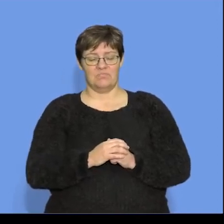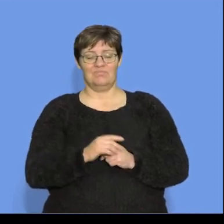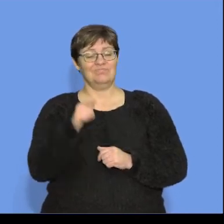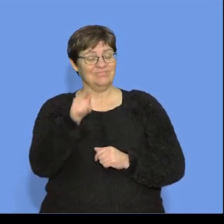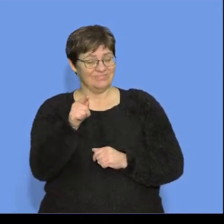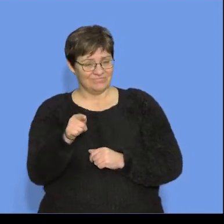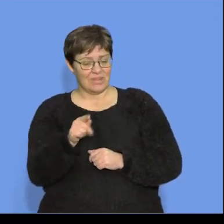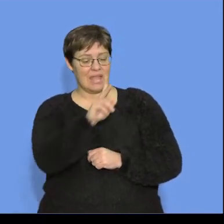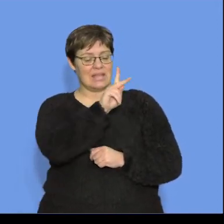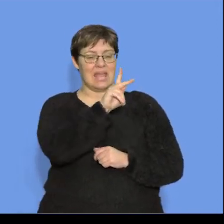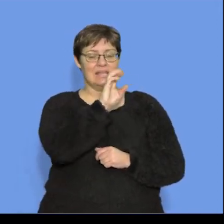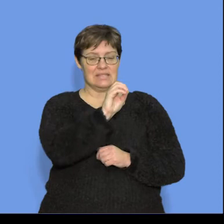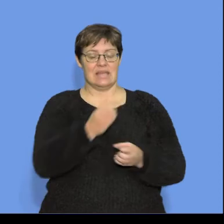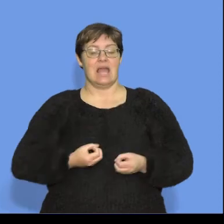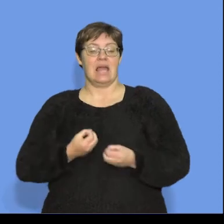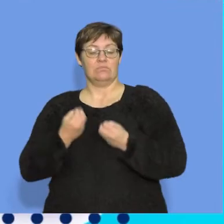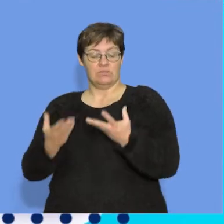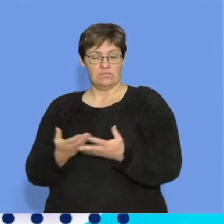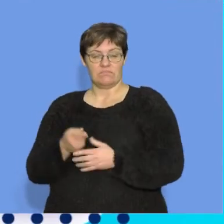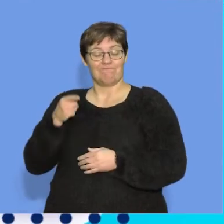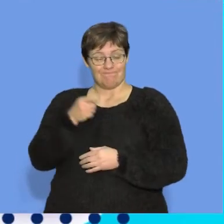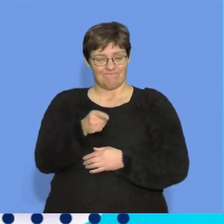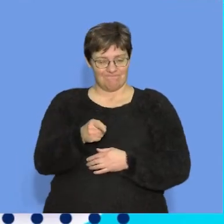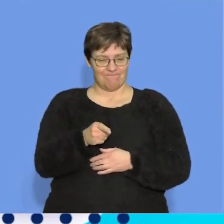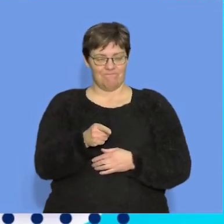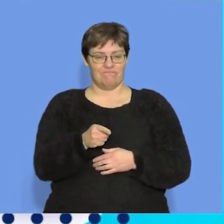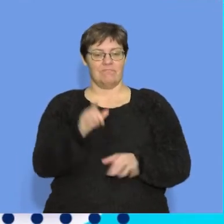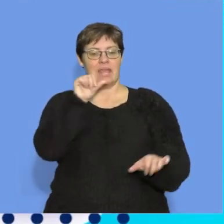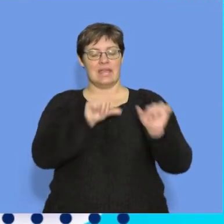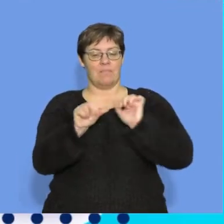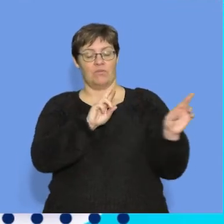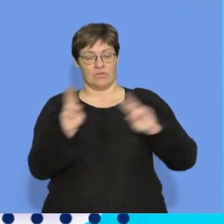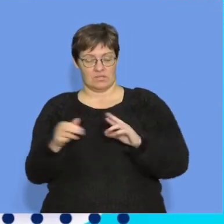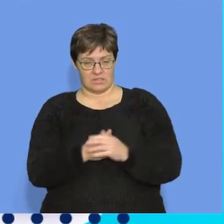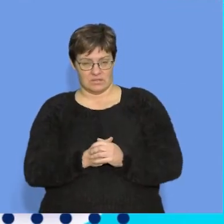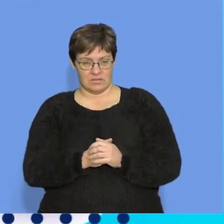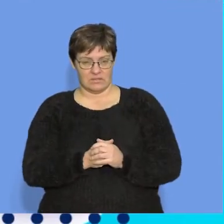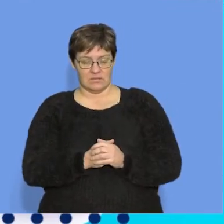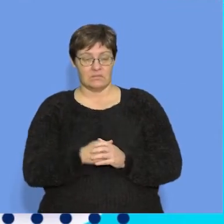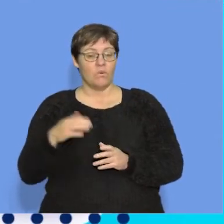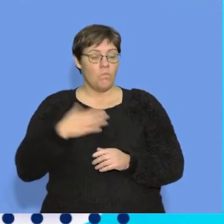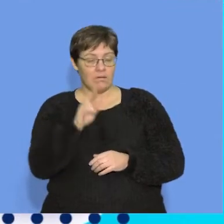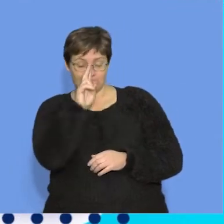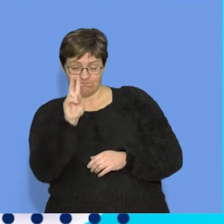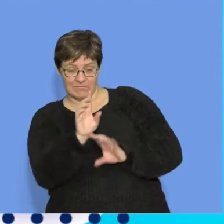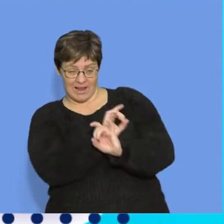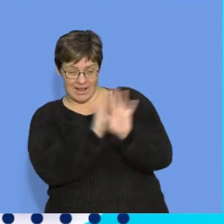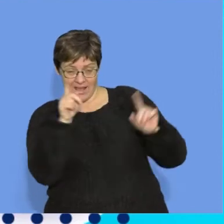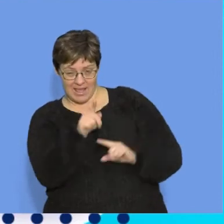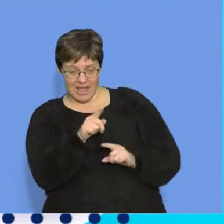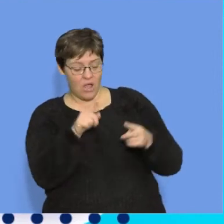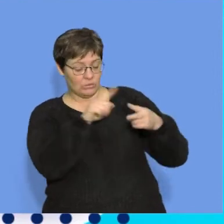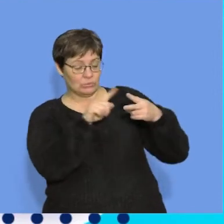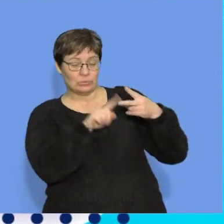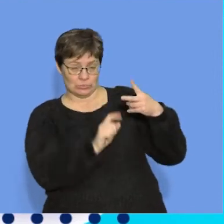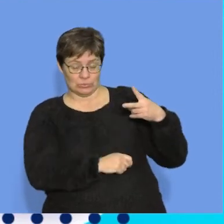that's the Kc expression for this chemical reaction. I want you to notice clearly there are two